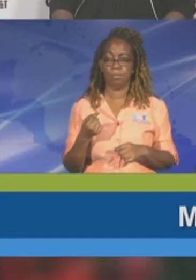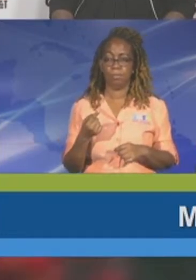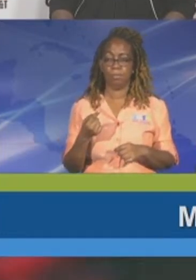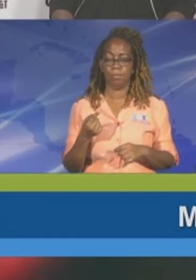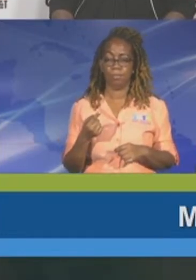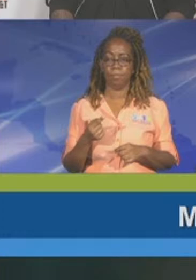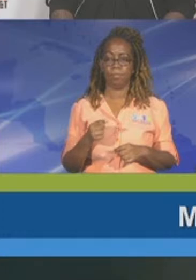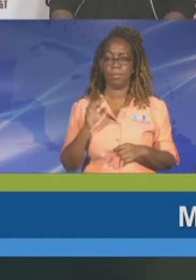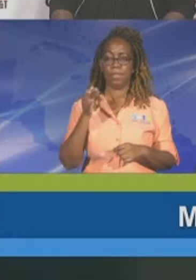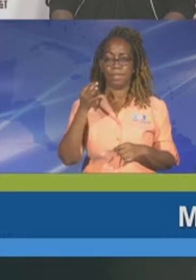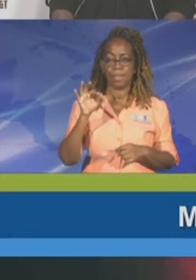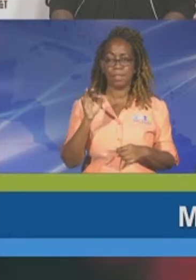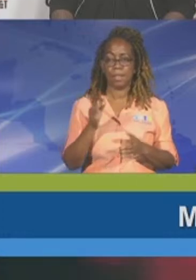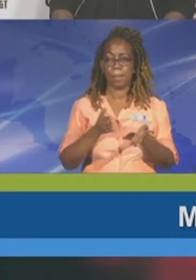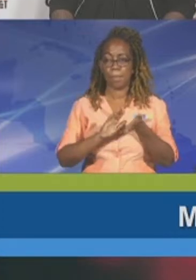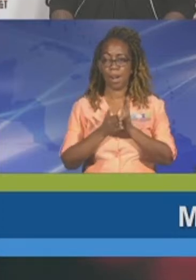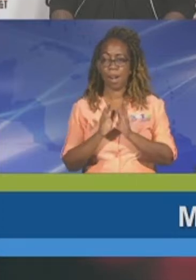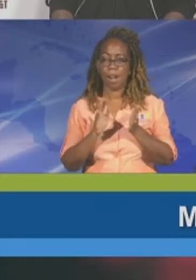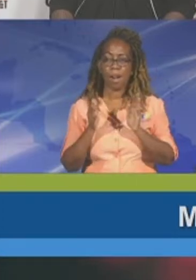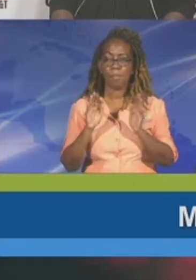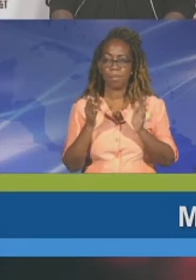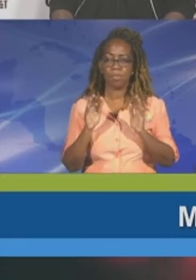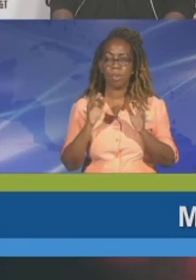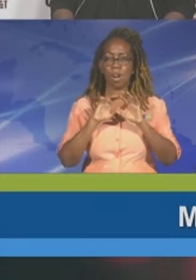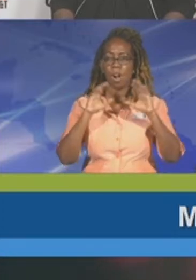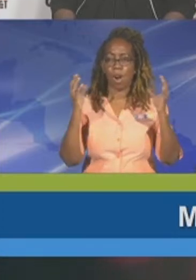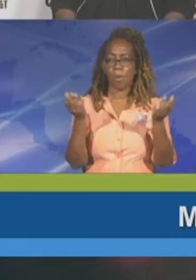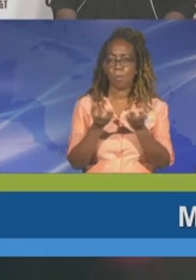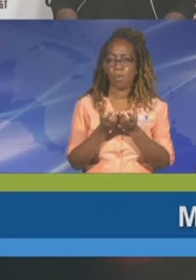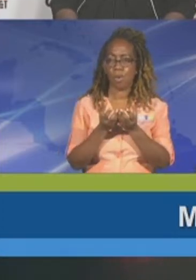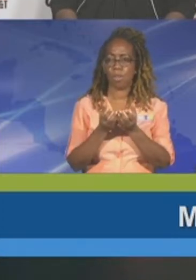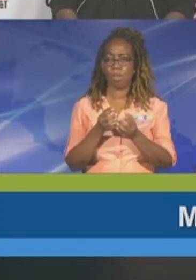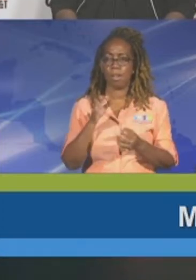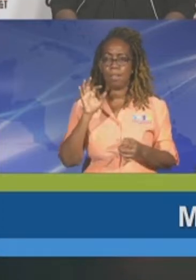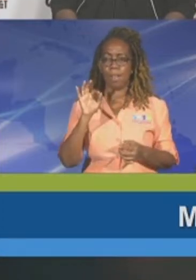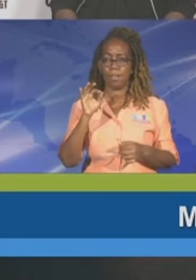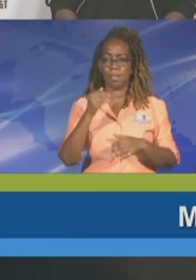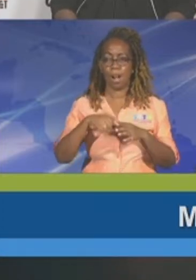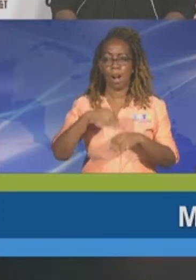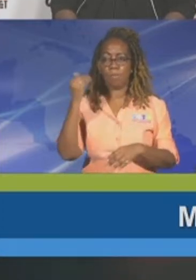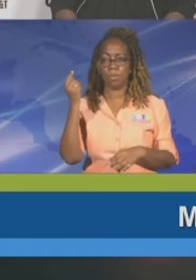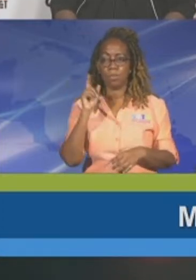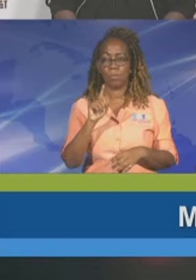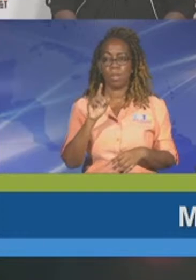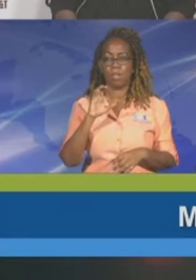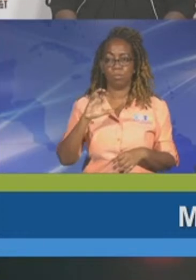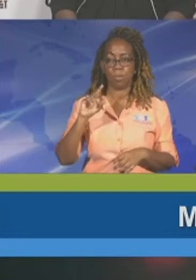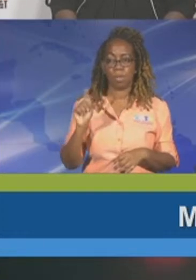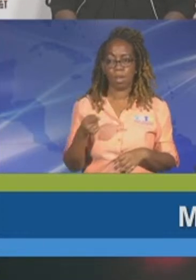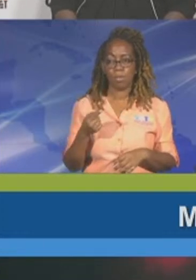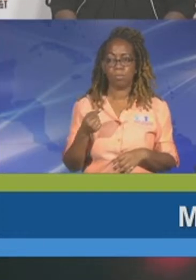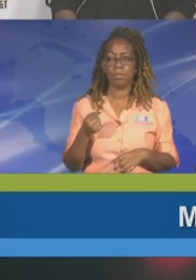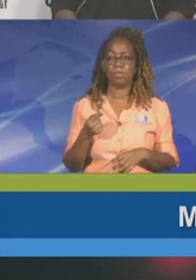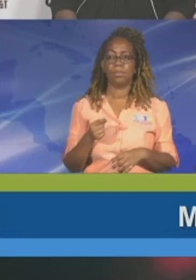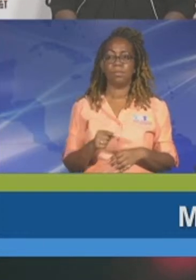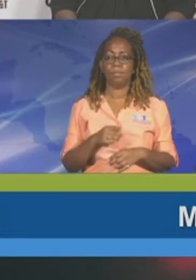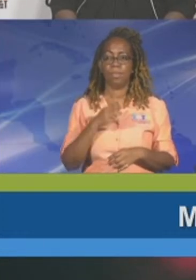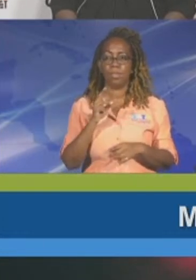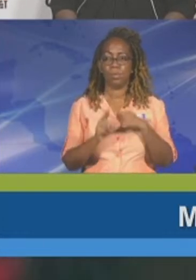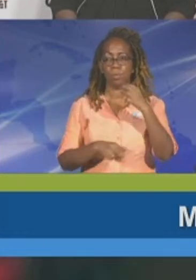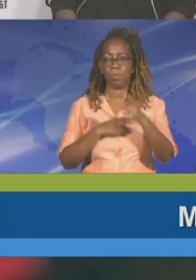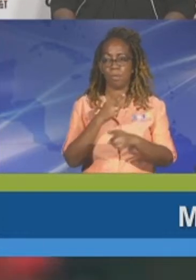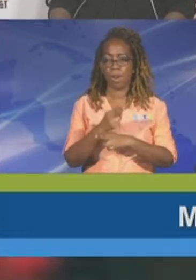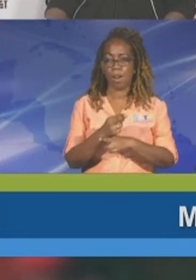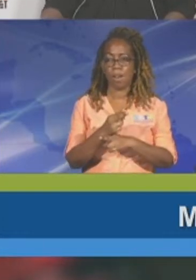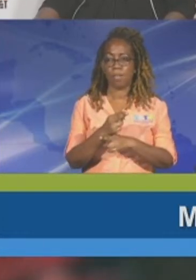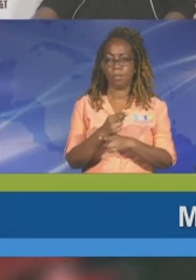figure compared very well with the global average of 9 per 100,000 and the regional average for Latin America and the